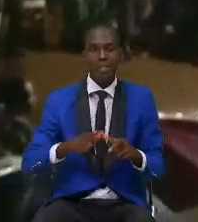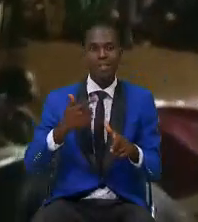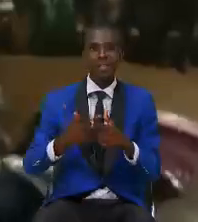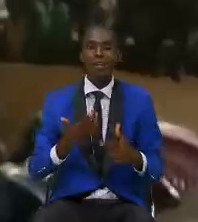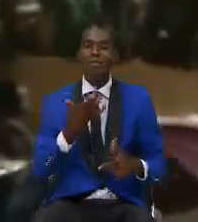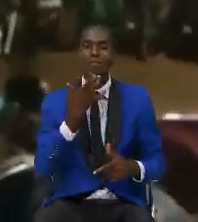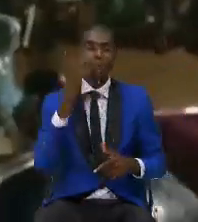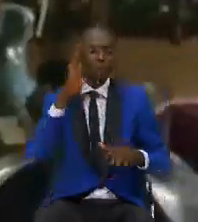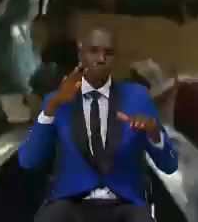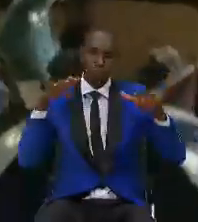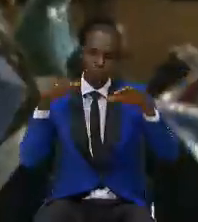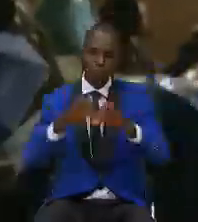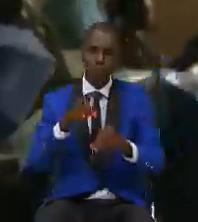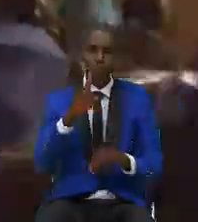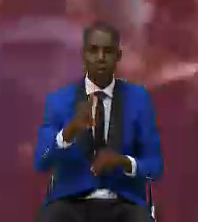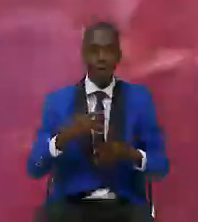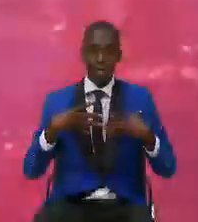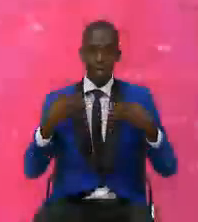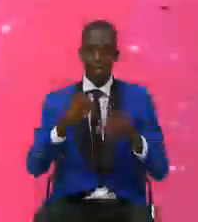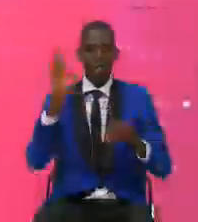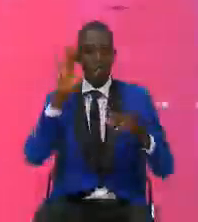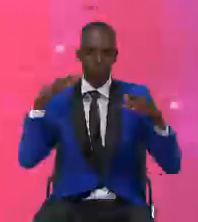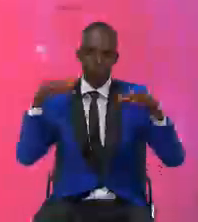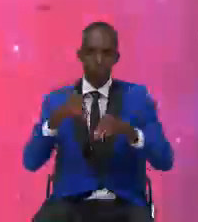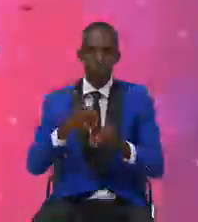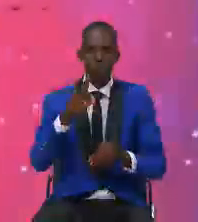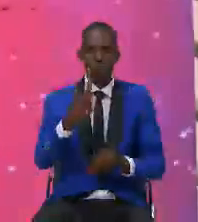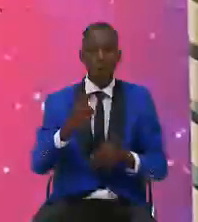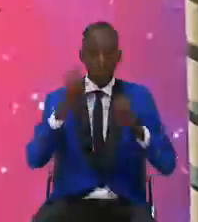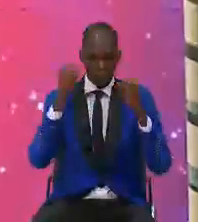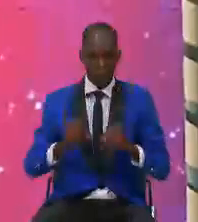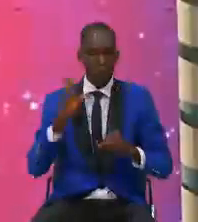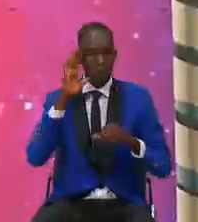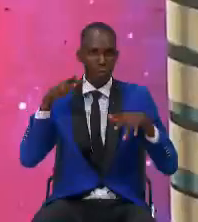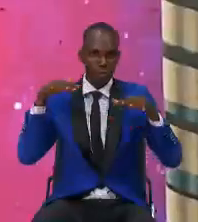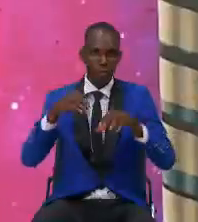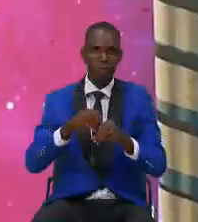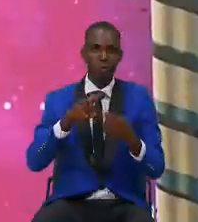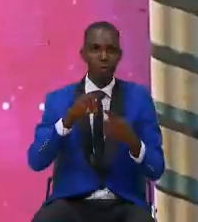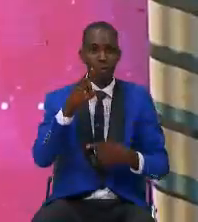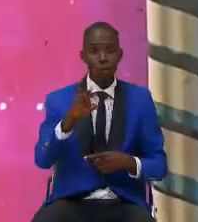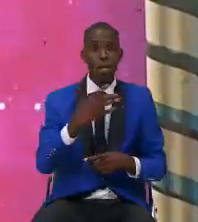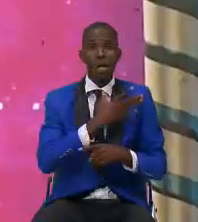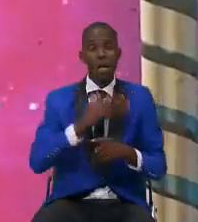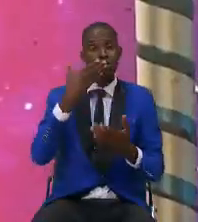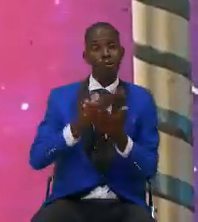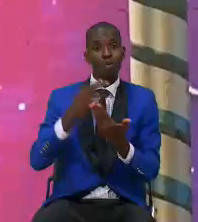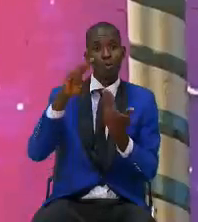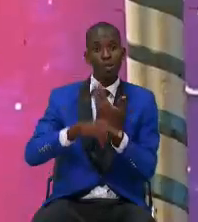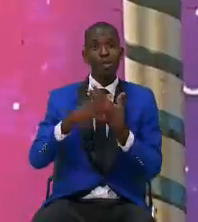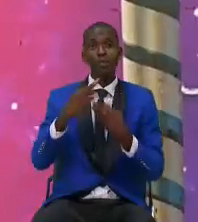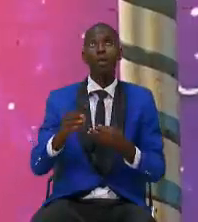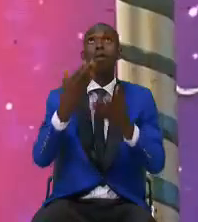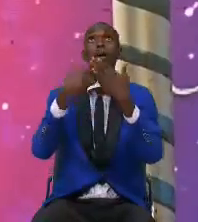Healing will flow in. Power will flow in. And the goodness of God and the goodness of heaven will flow into